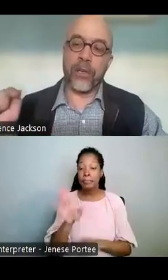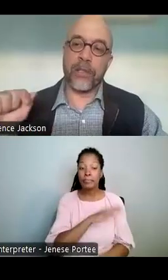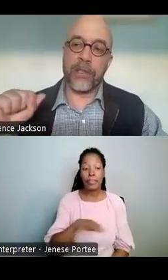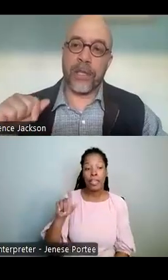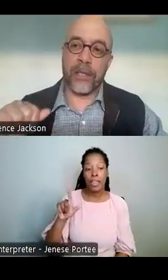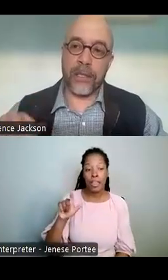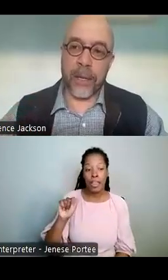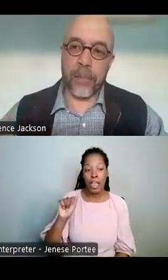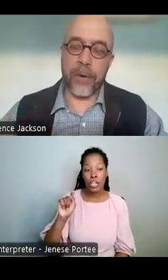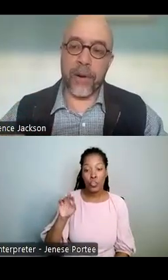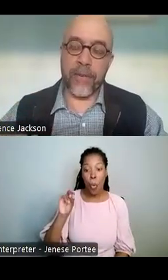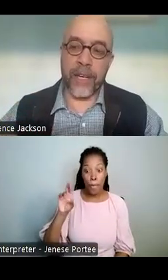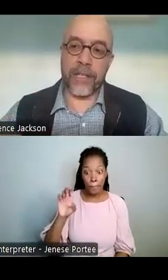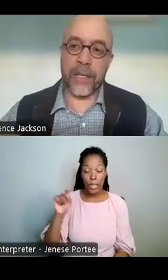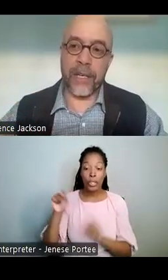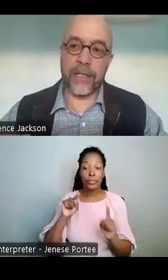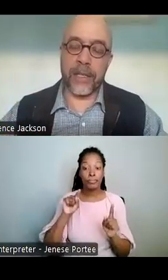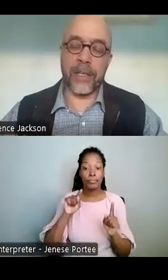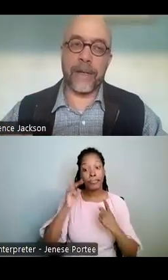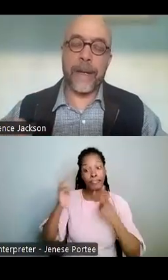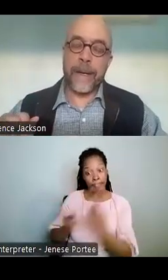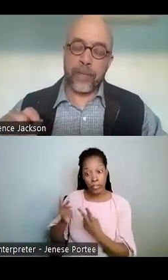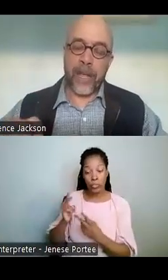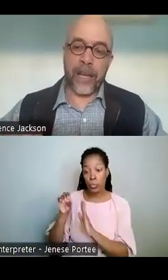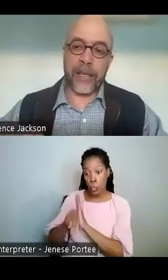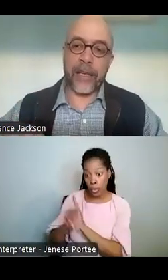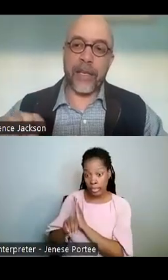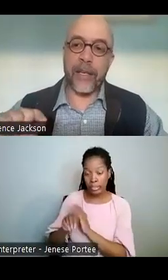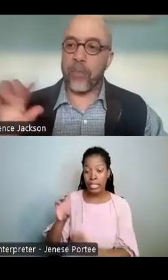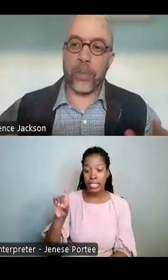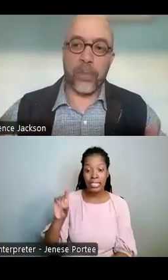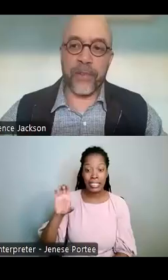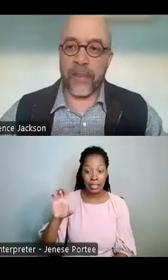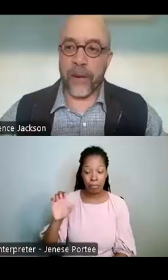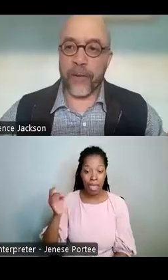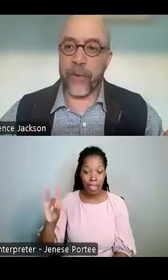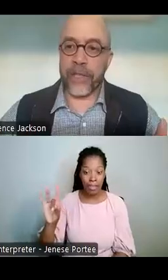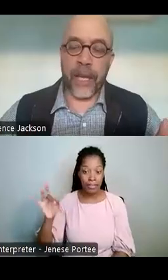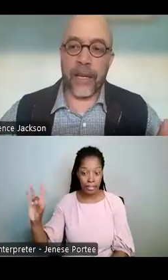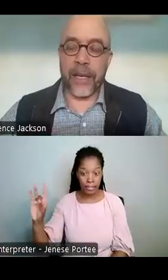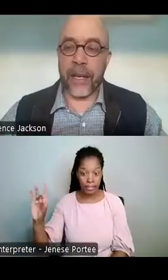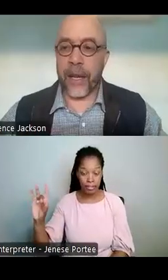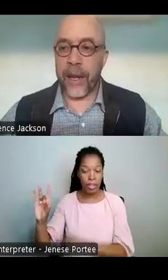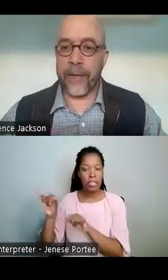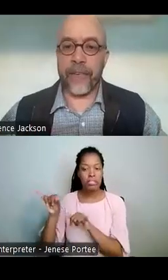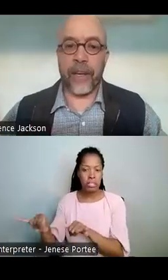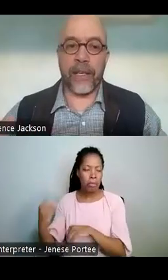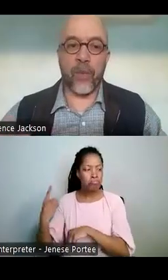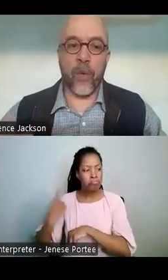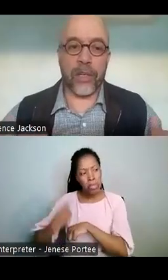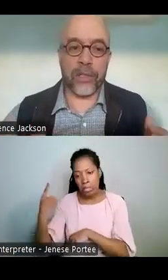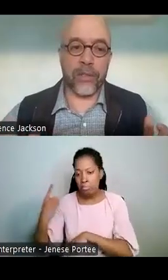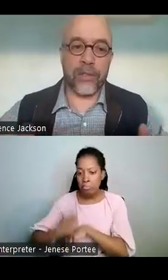New Orleans in December of 1818, and he is there for a day and a half, and